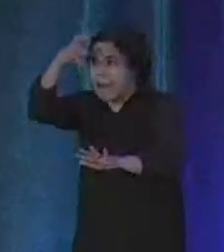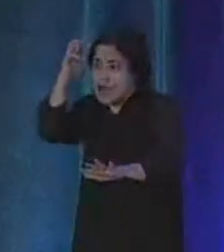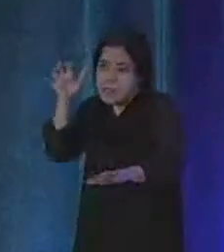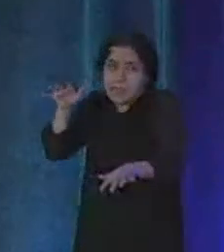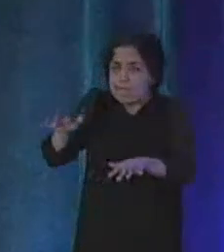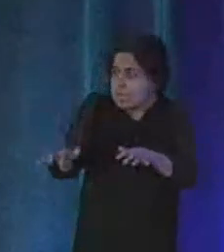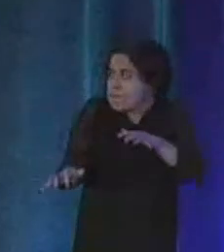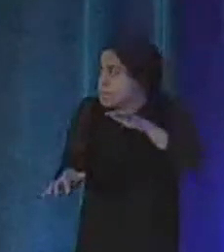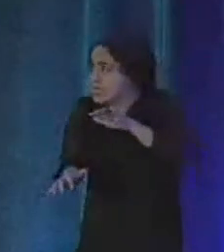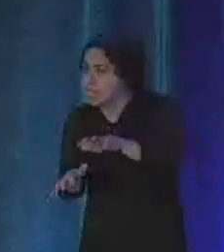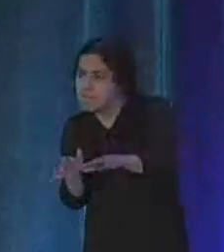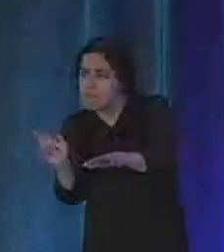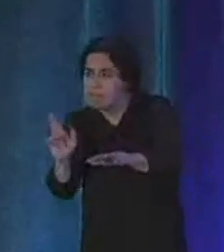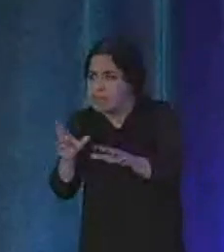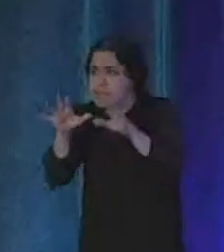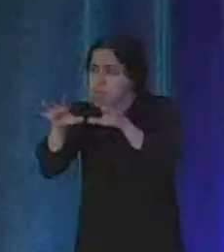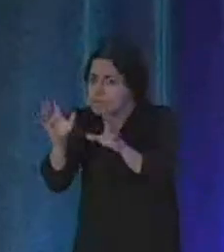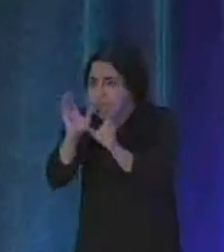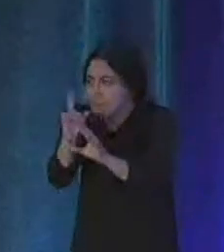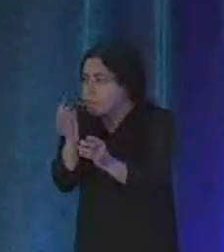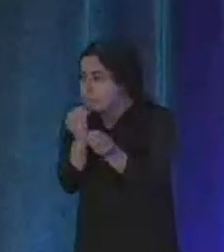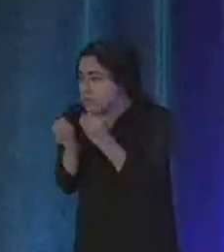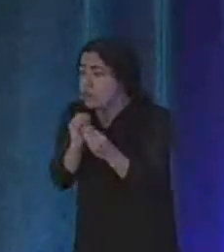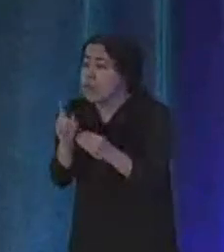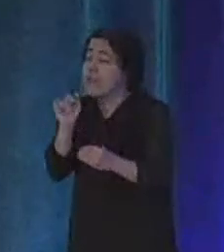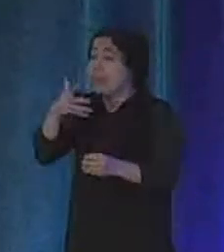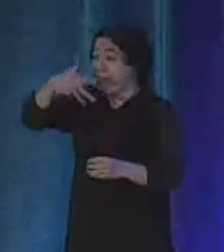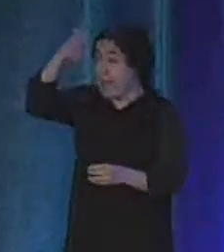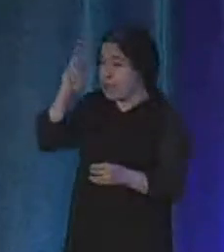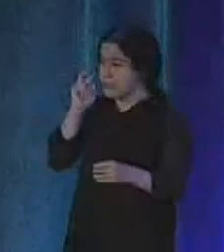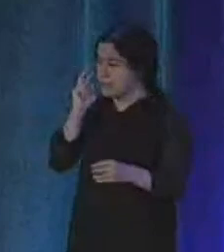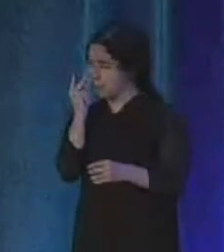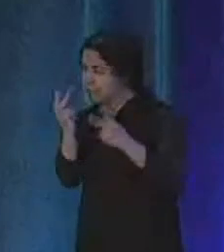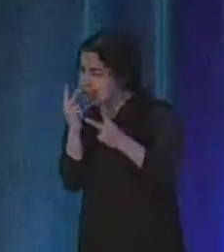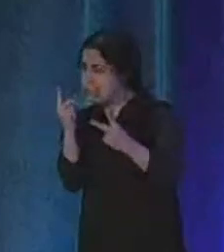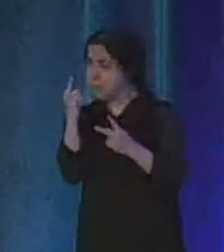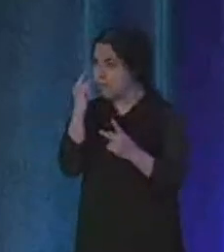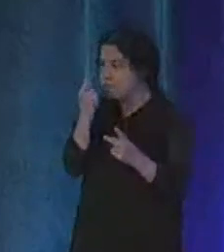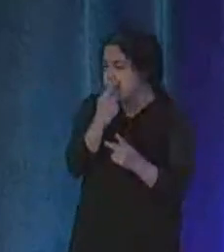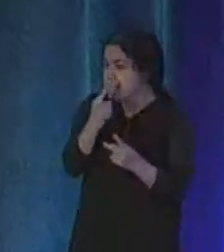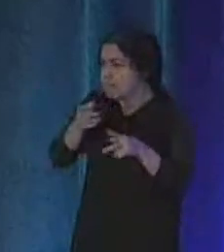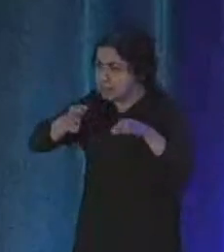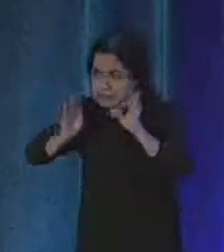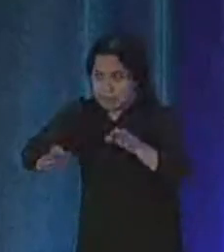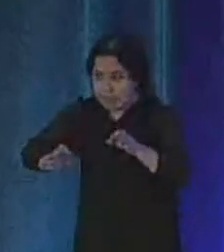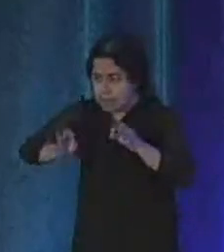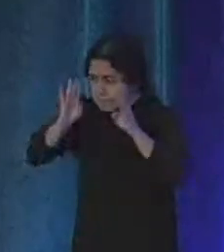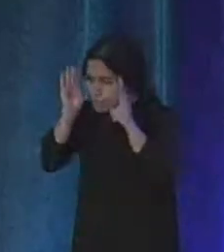can look at this line and you notice decisiveness, fearlessness, that pure